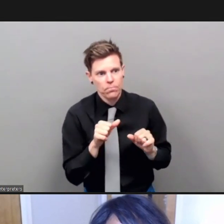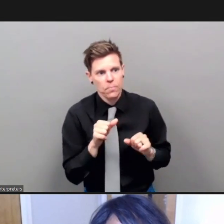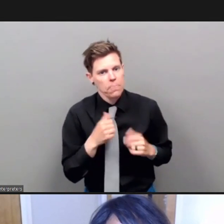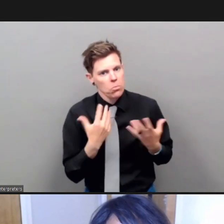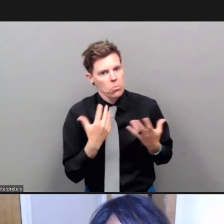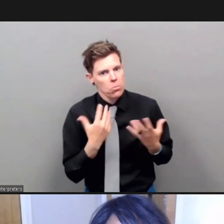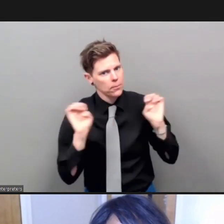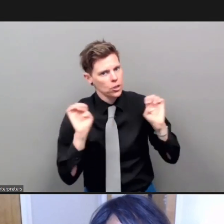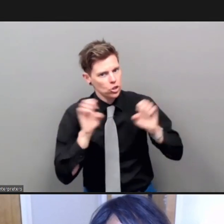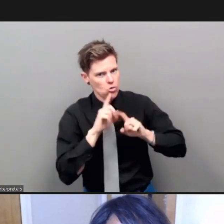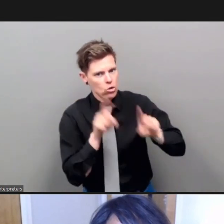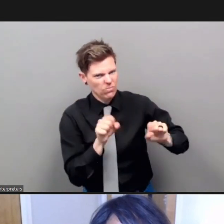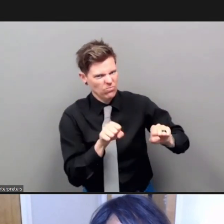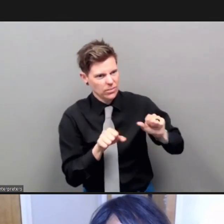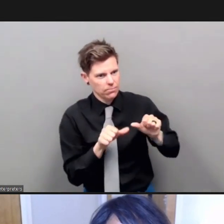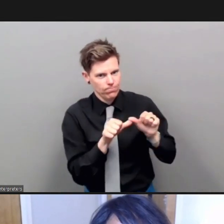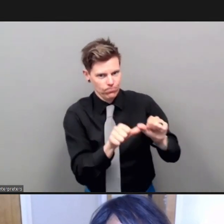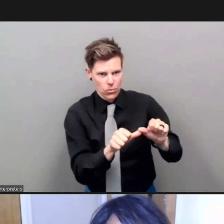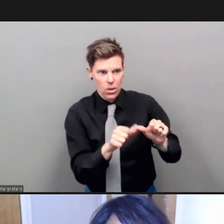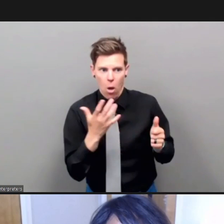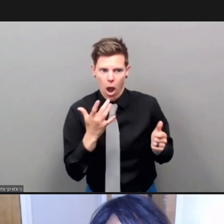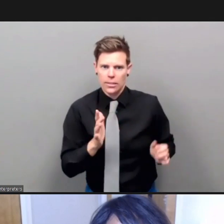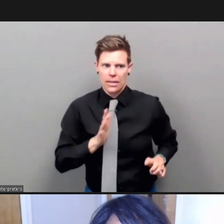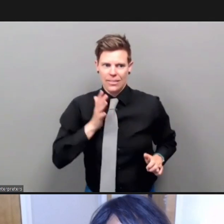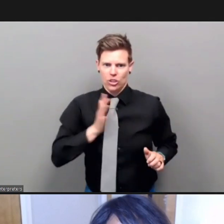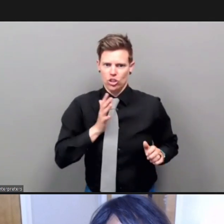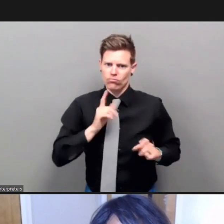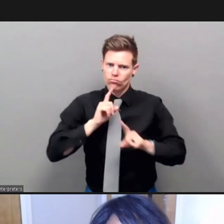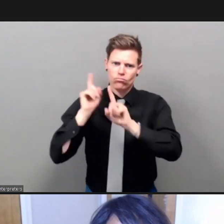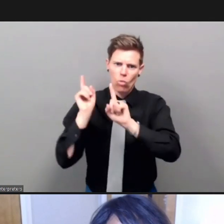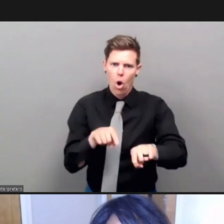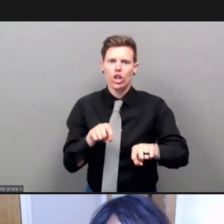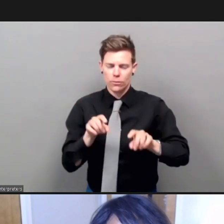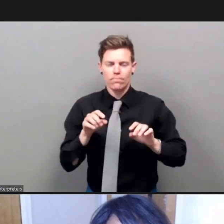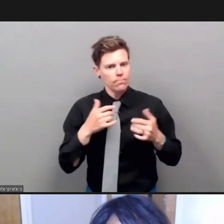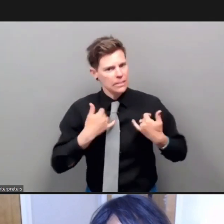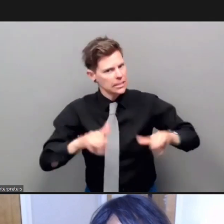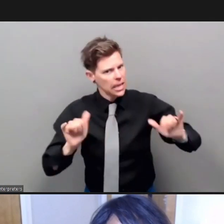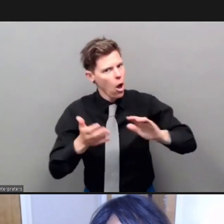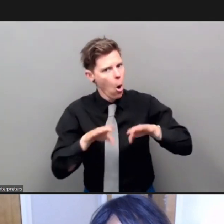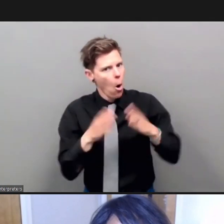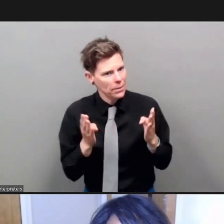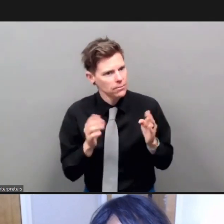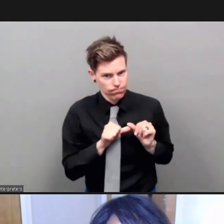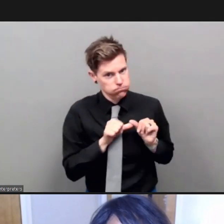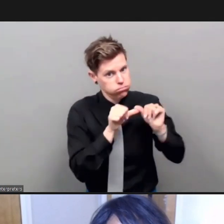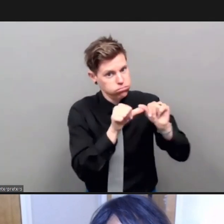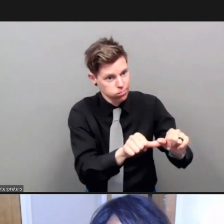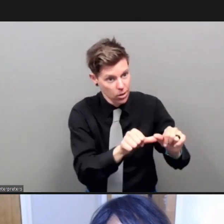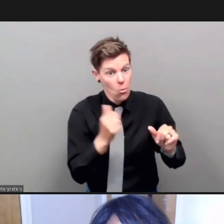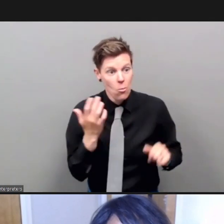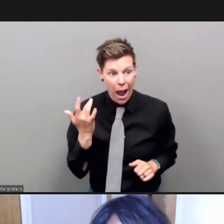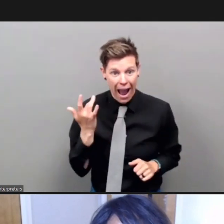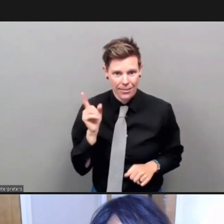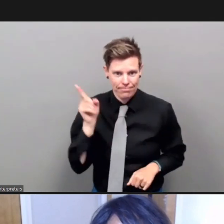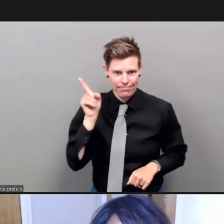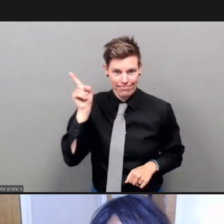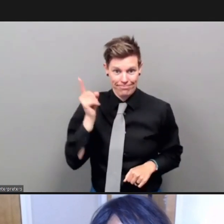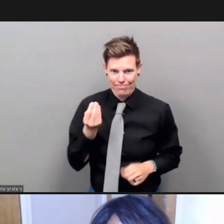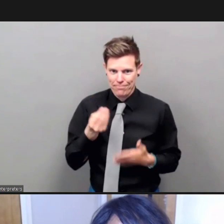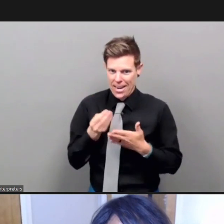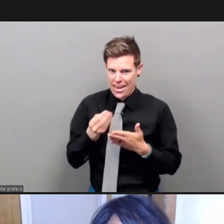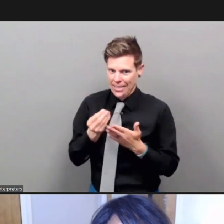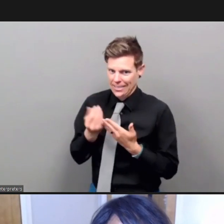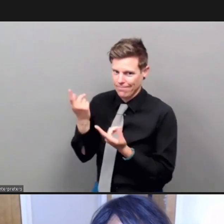having an official state of emergency and public health orders in the state to allow us to continue to get that federal revenue, which I think